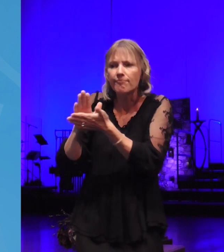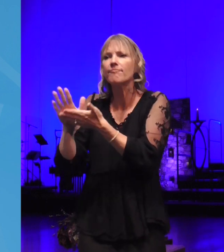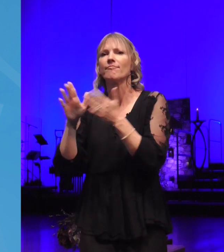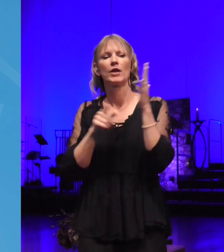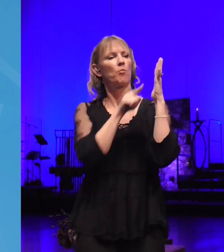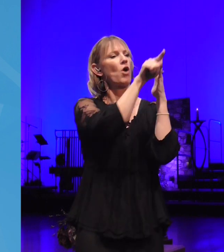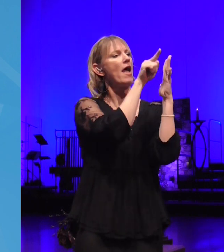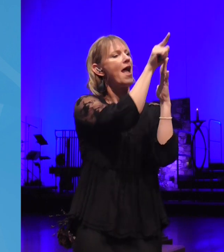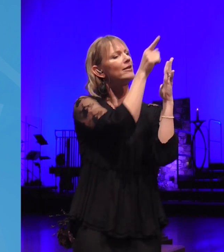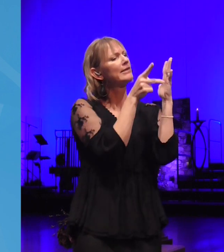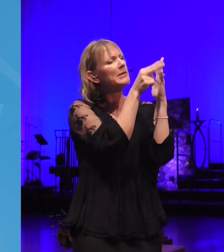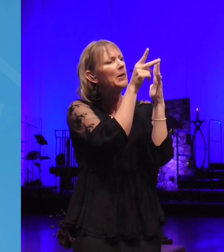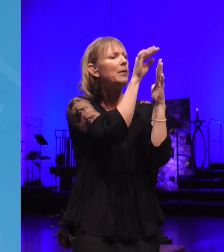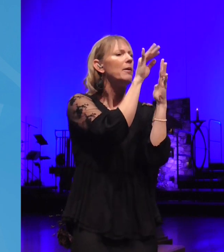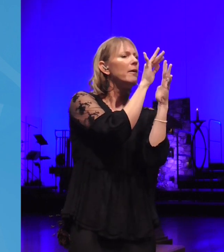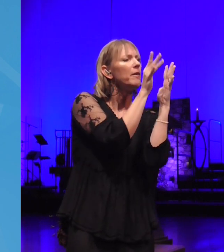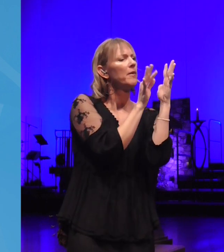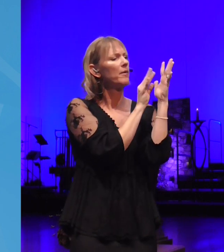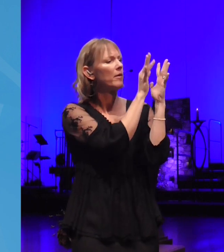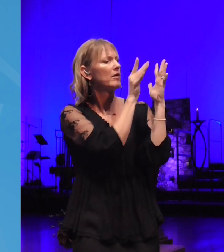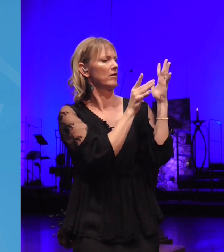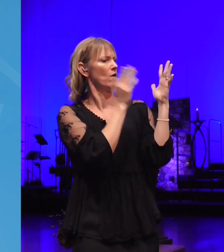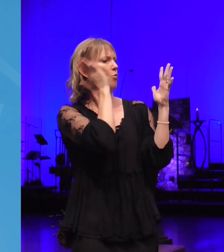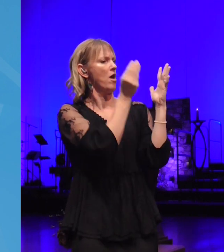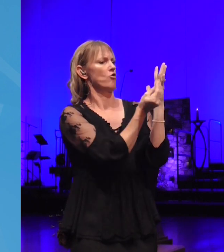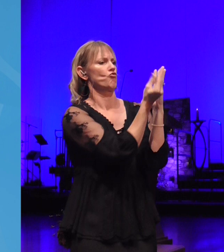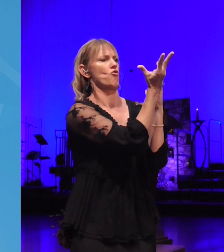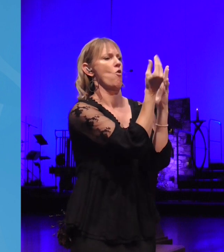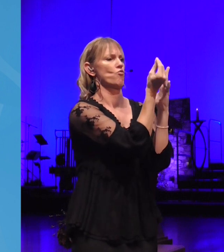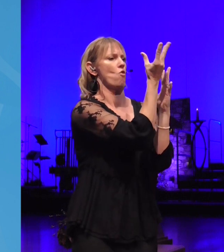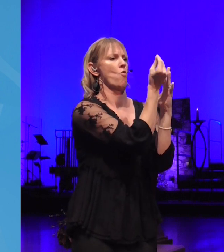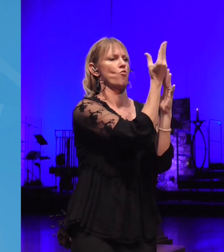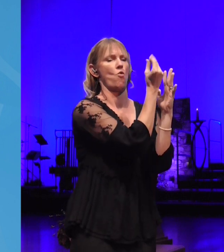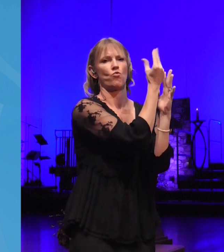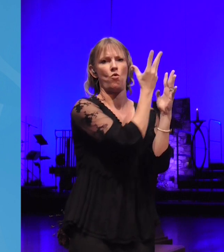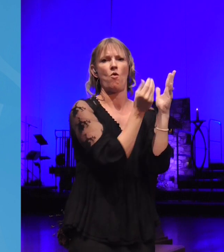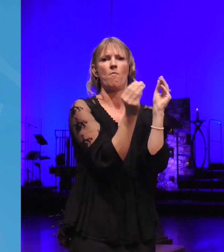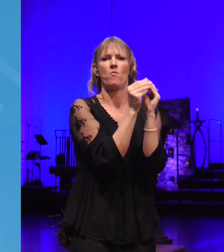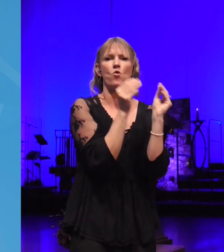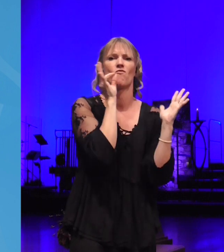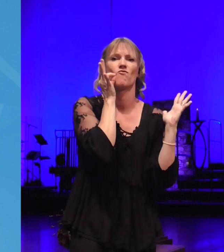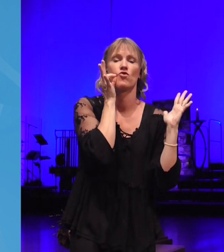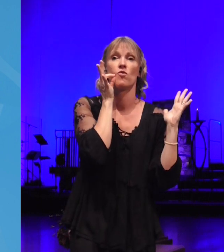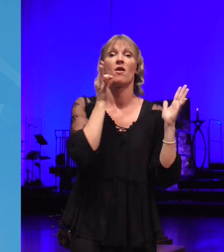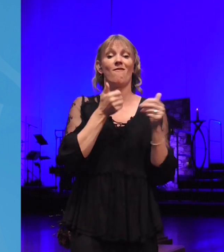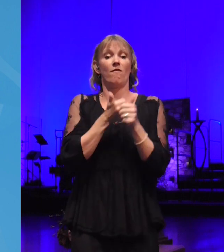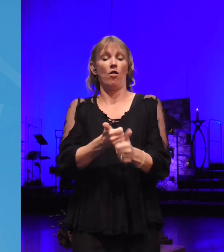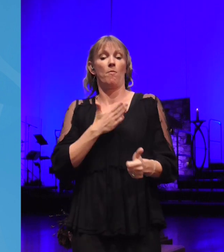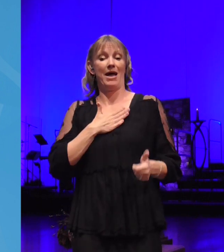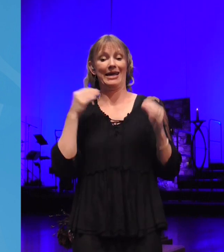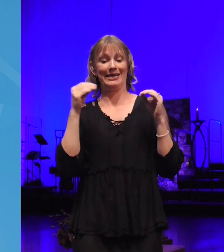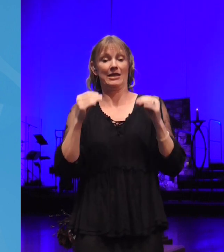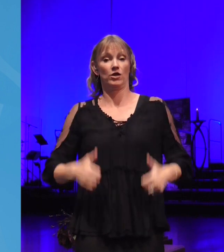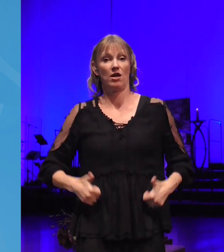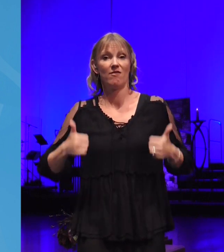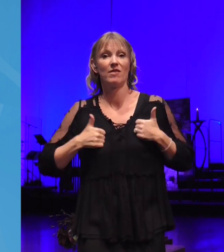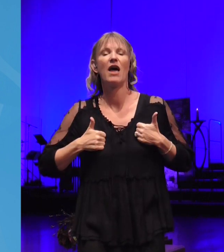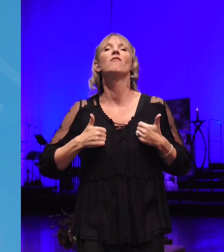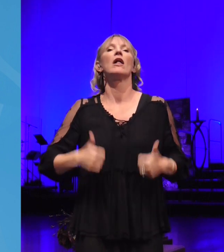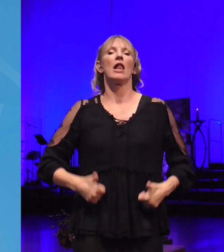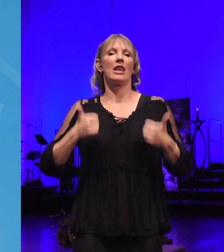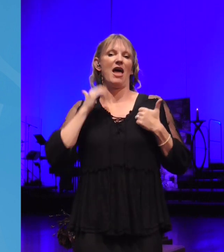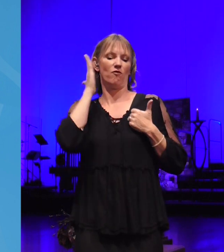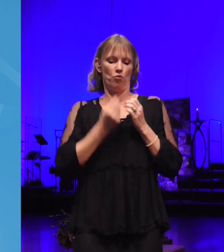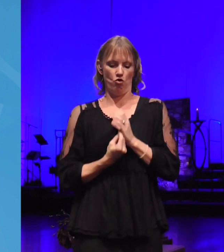those branches that bear fruit so that even more will grow on them. Hold to my teaching of life, and life will grow